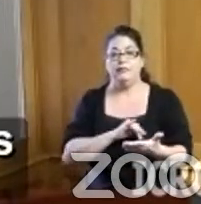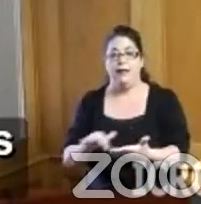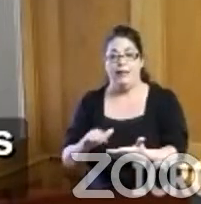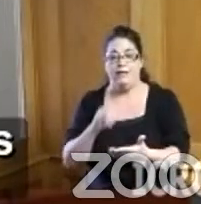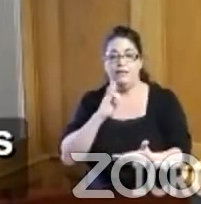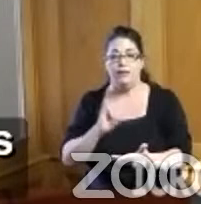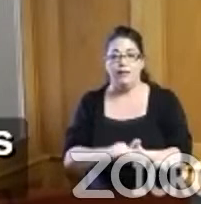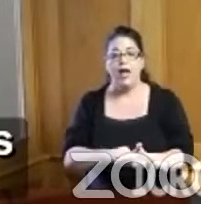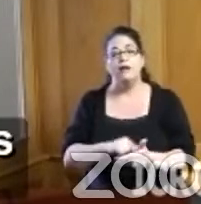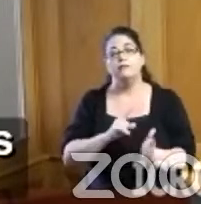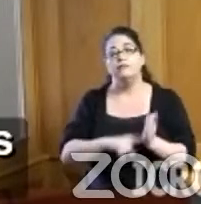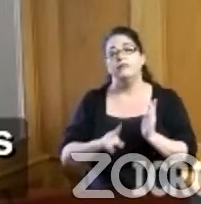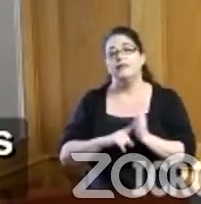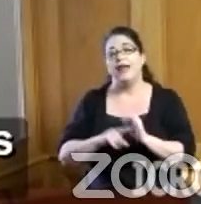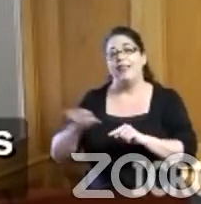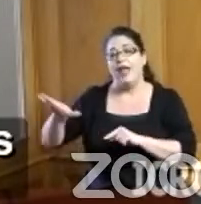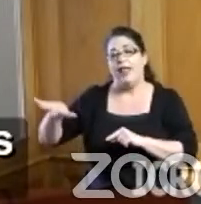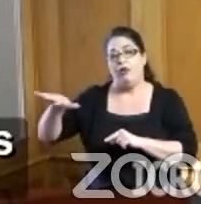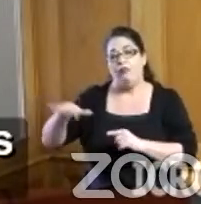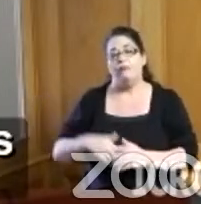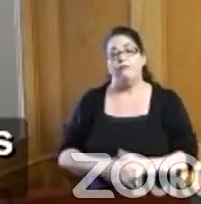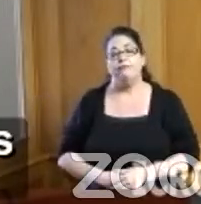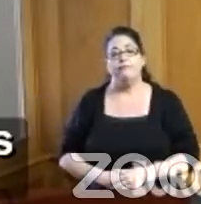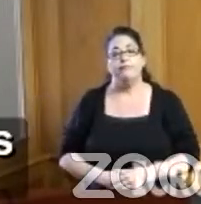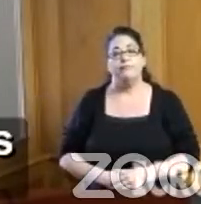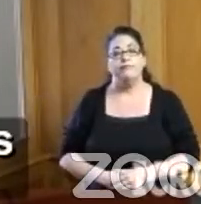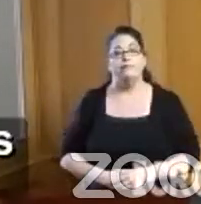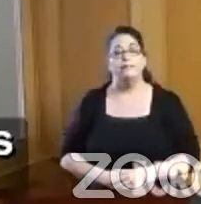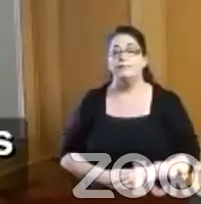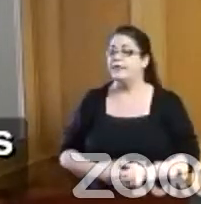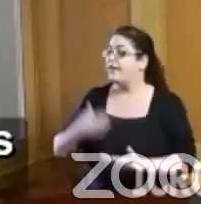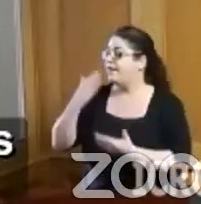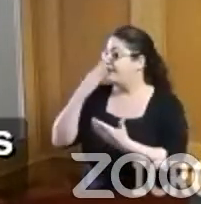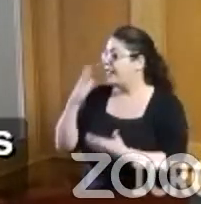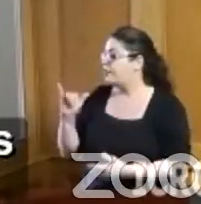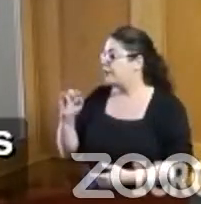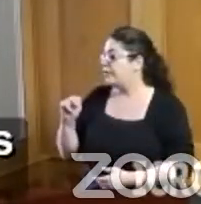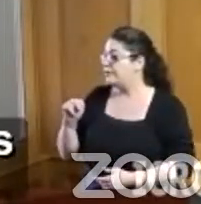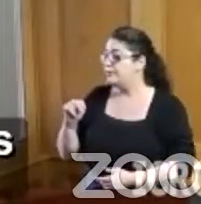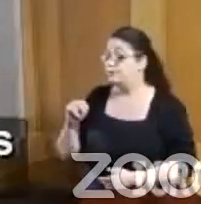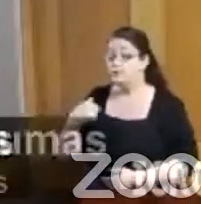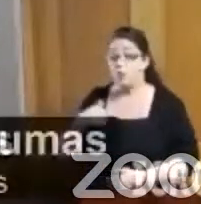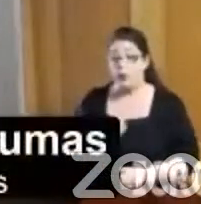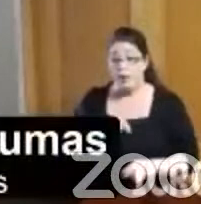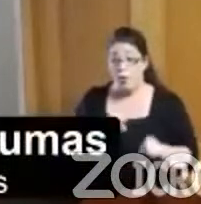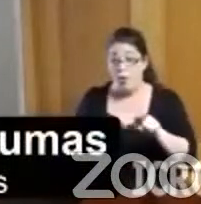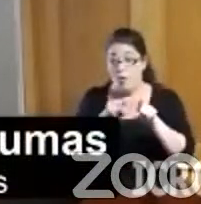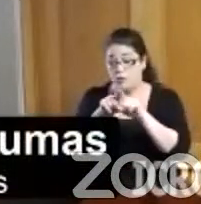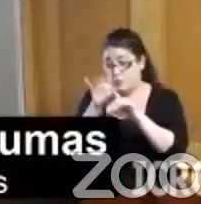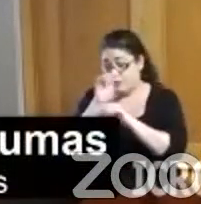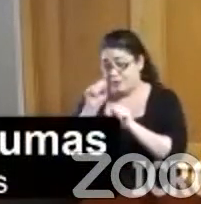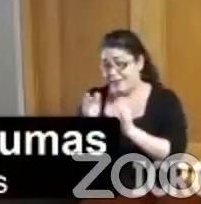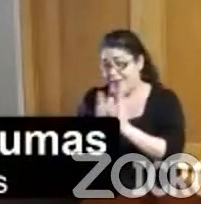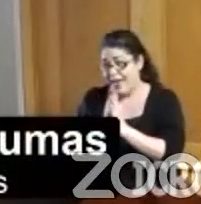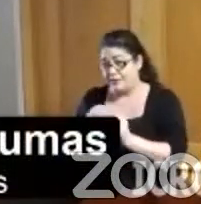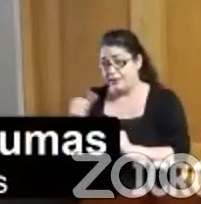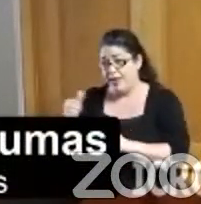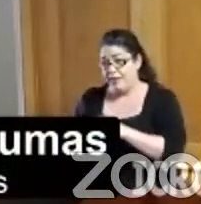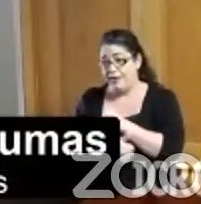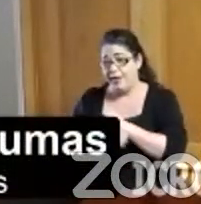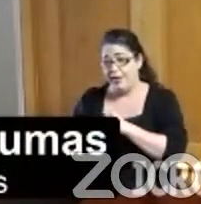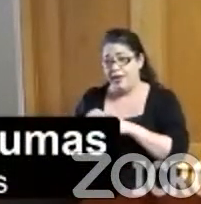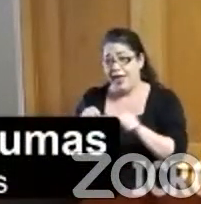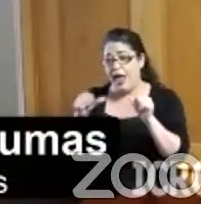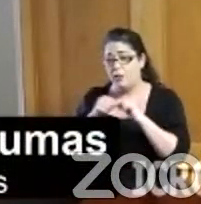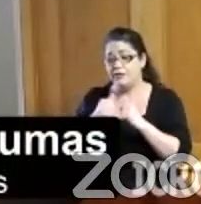to study this upstream area. So thank you, Ryan. Are we also studying other areas in the county?